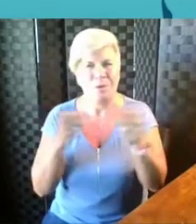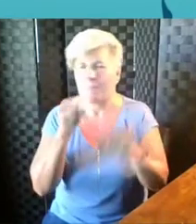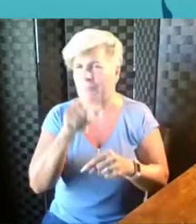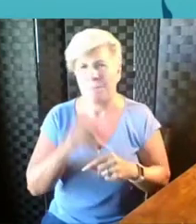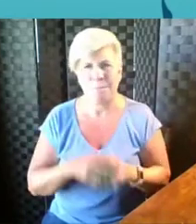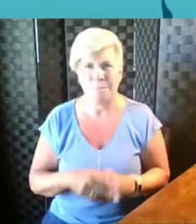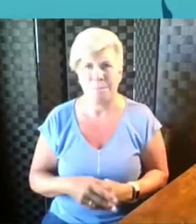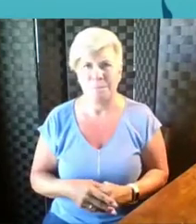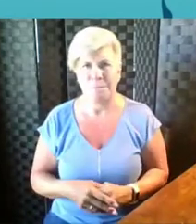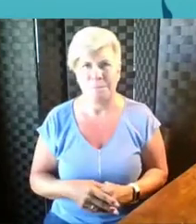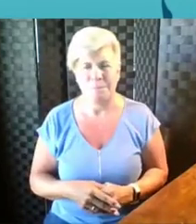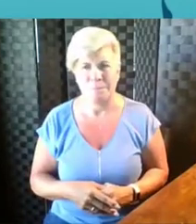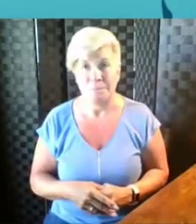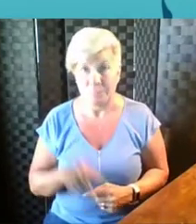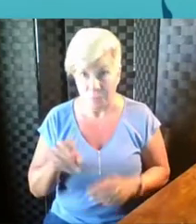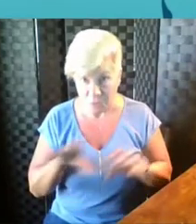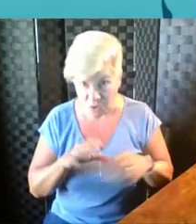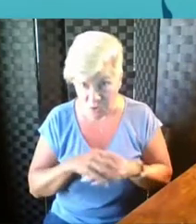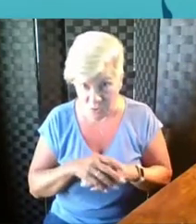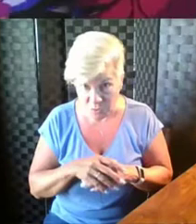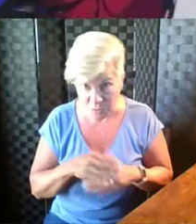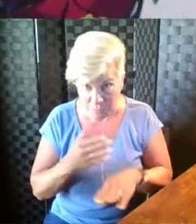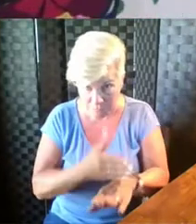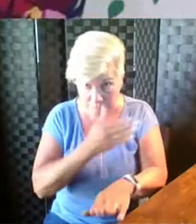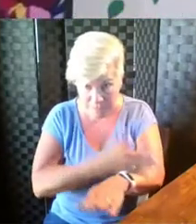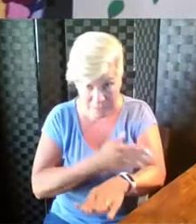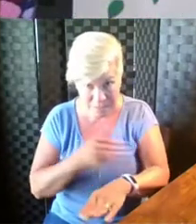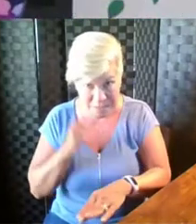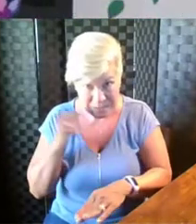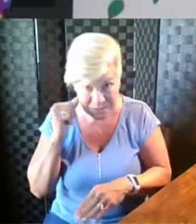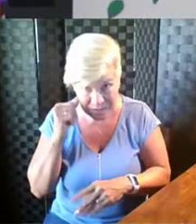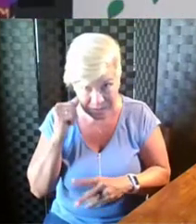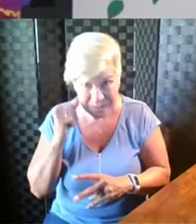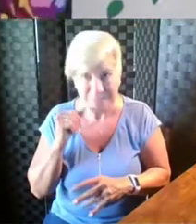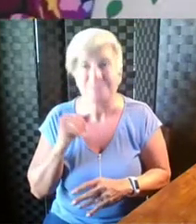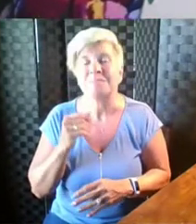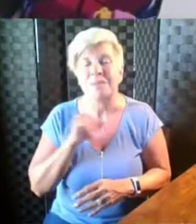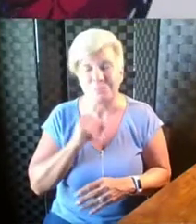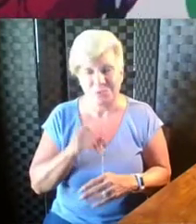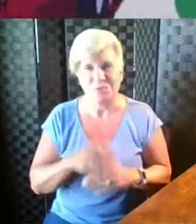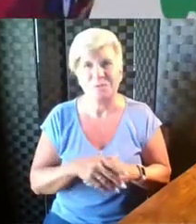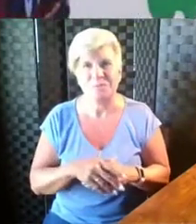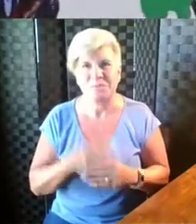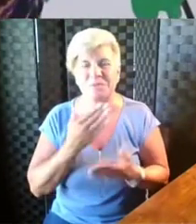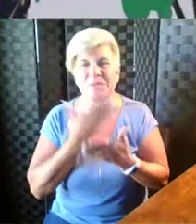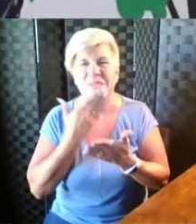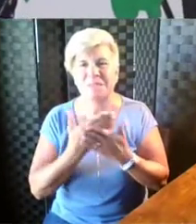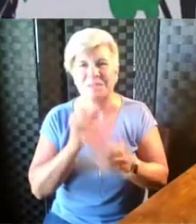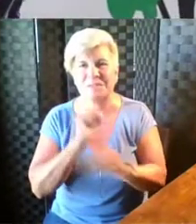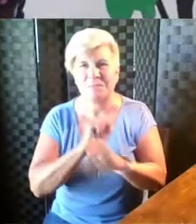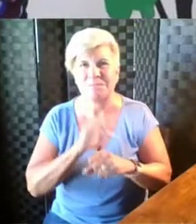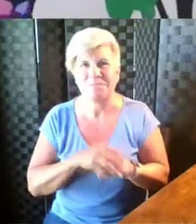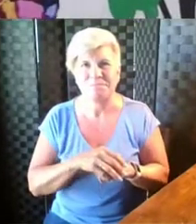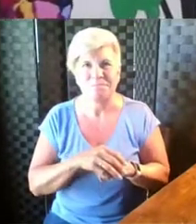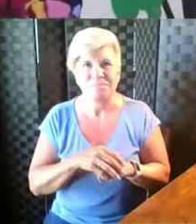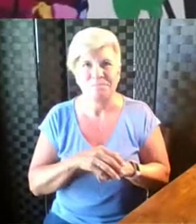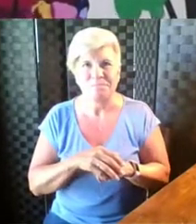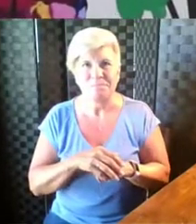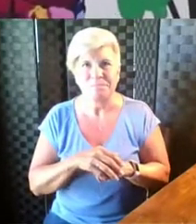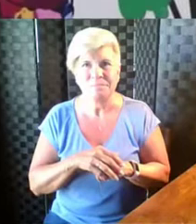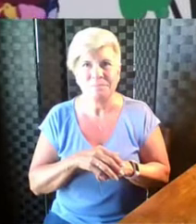them. How did you do? A little bit better than yesterday? I bet you did. Nice work. All